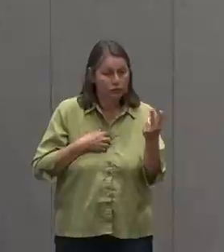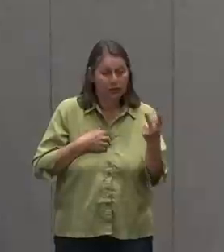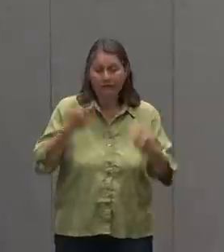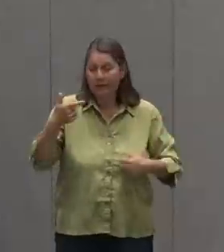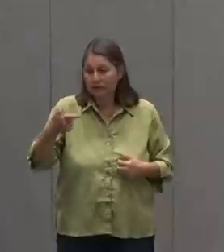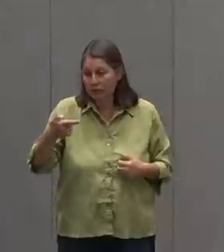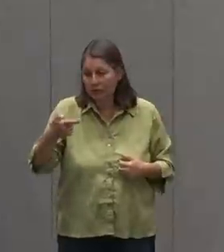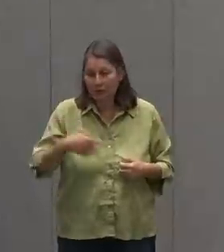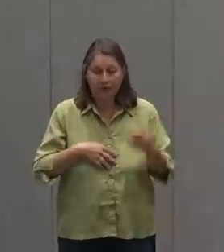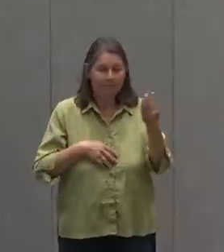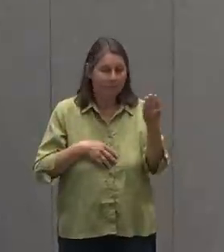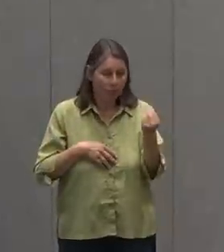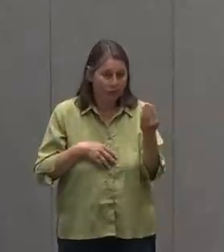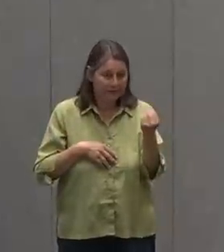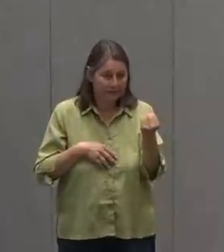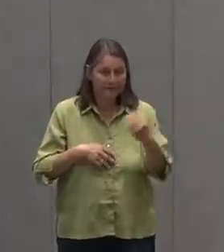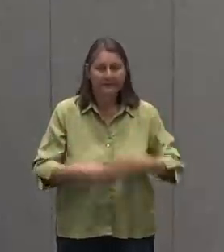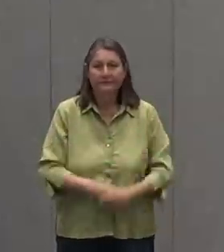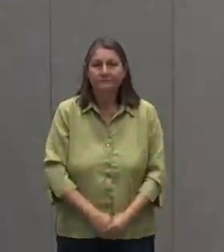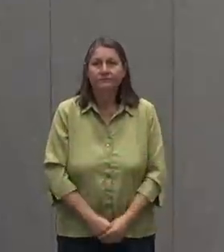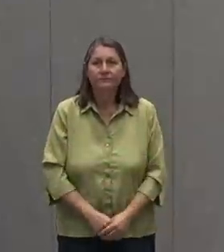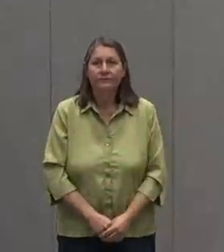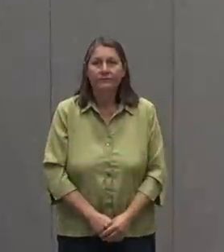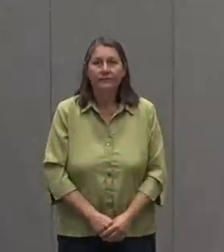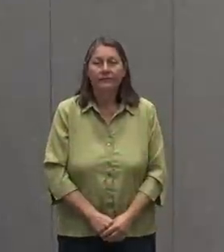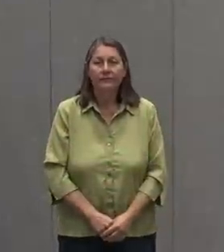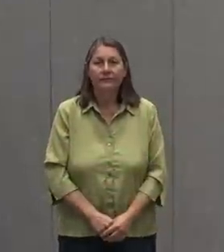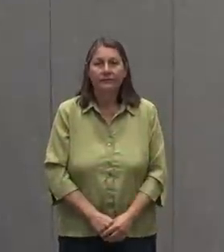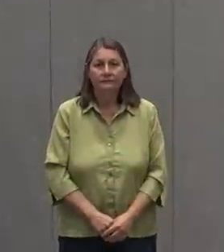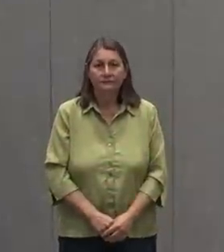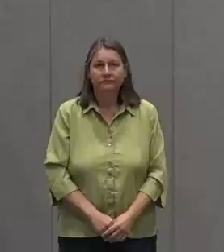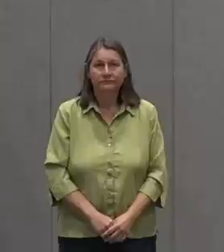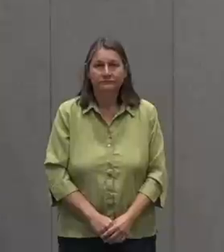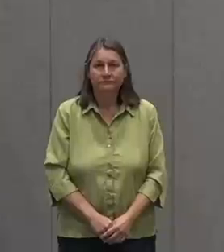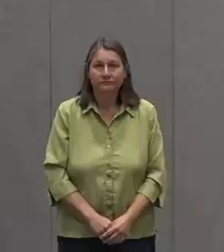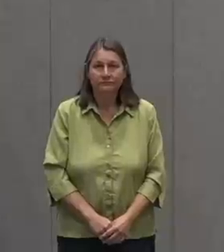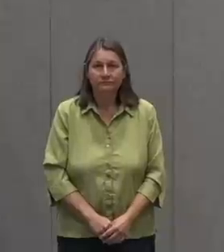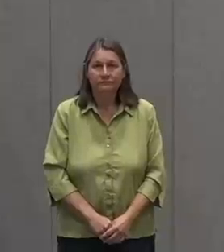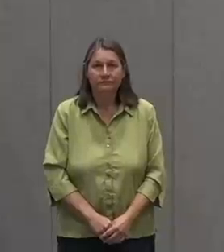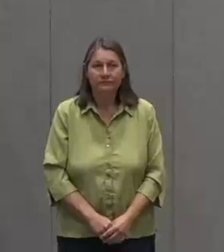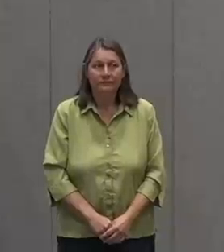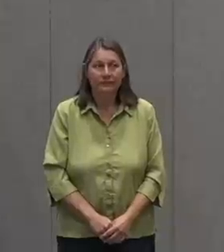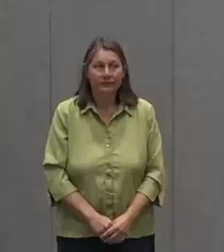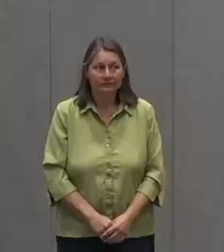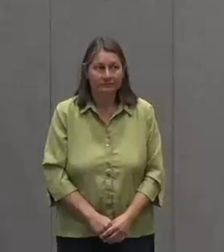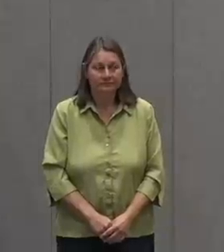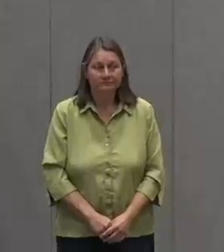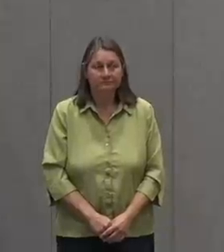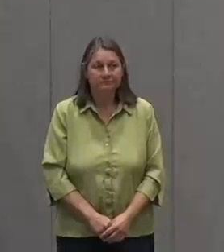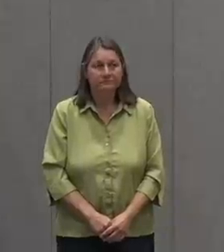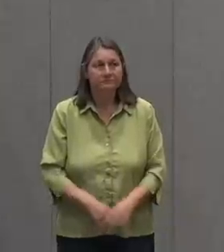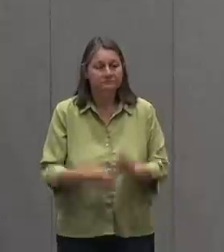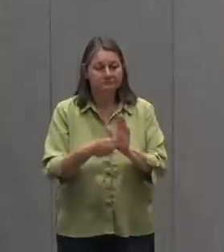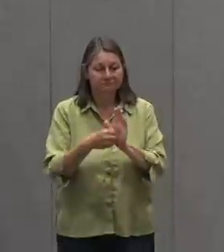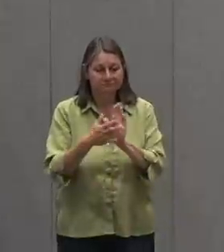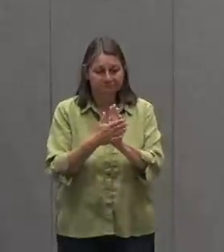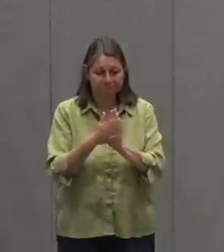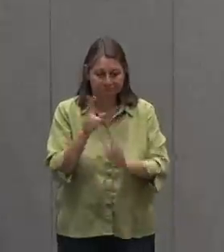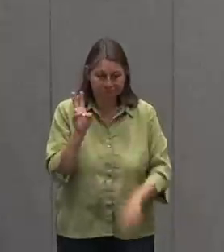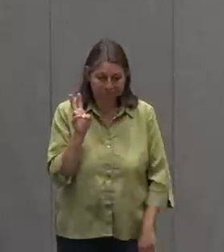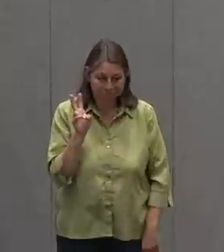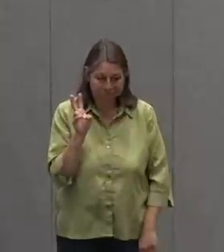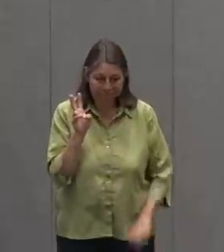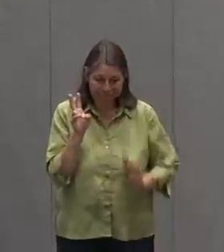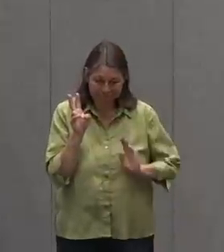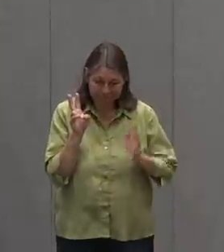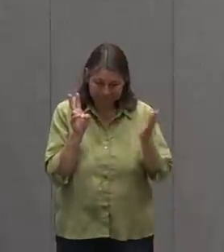and 14. So let's see. I want to put that 2 over here. I'm going to put